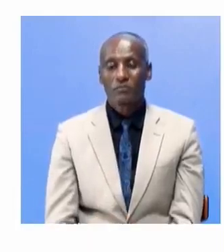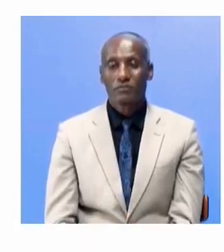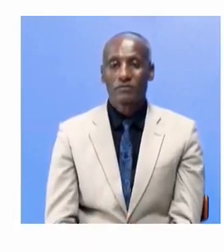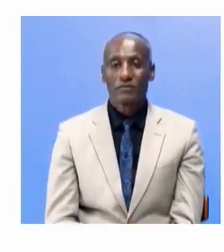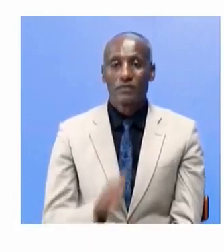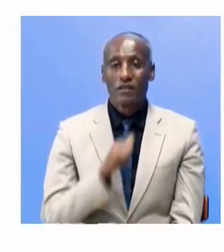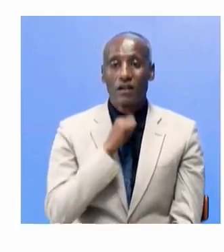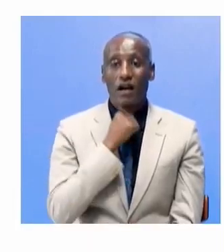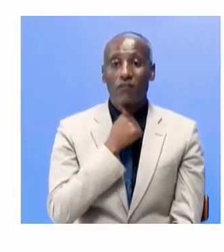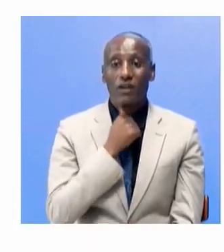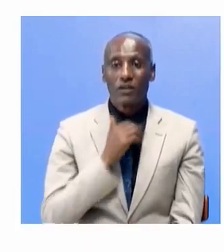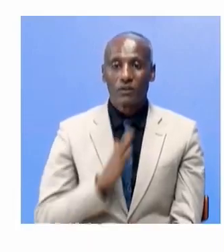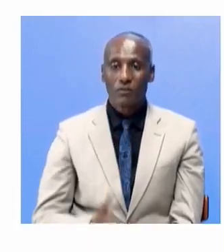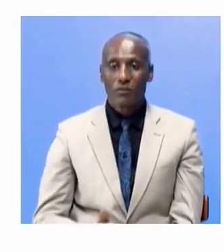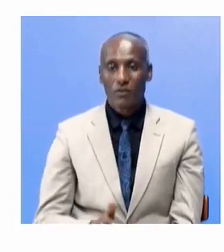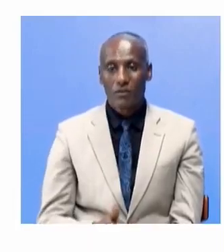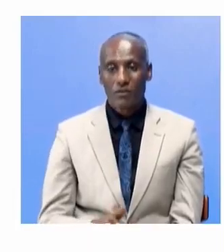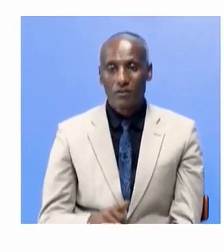Afan Oromo.